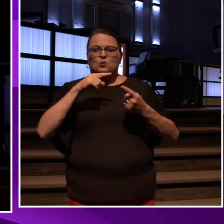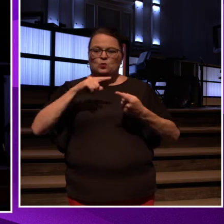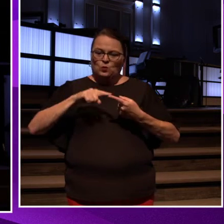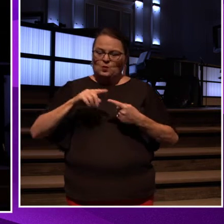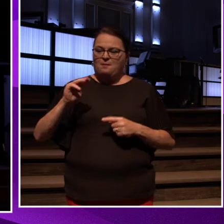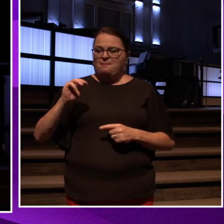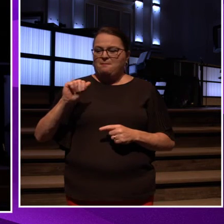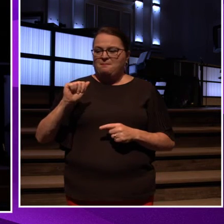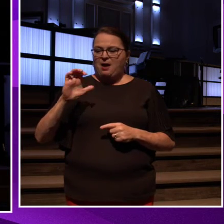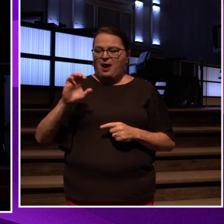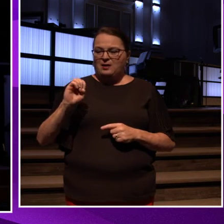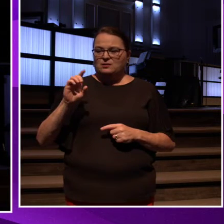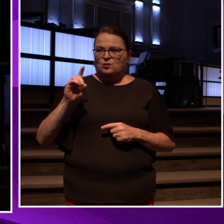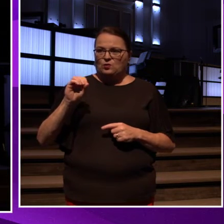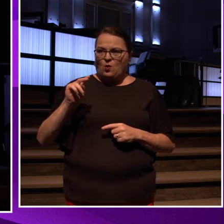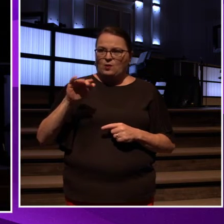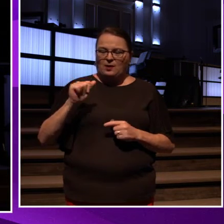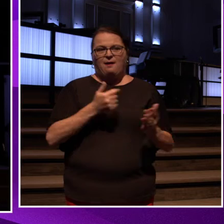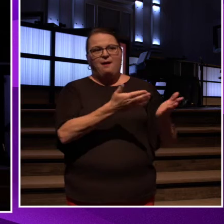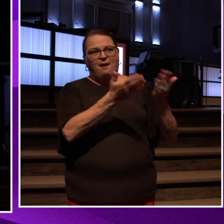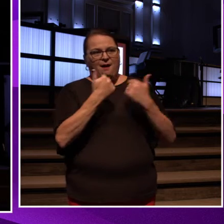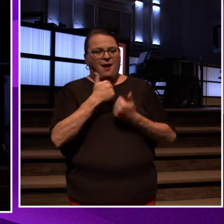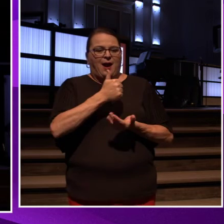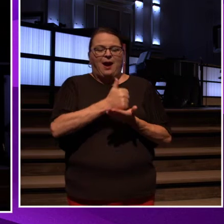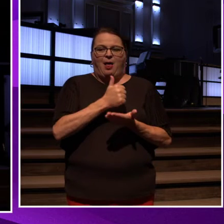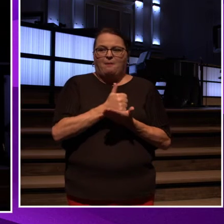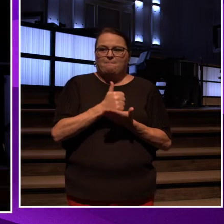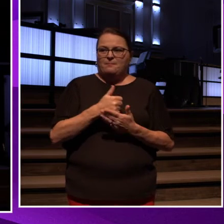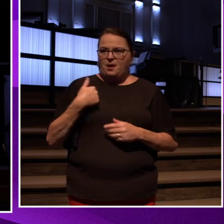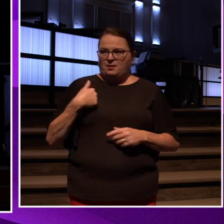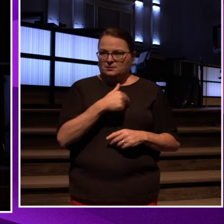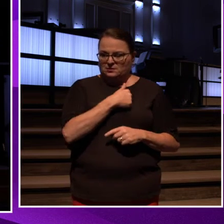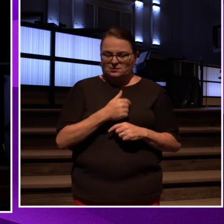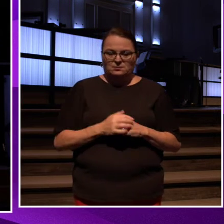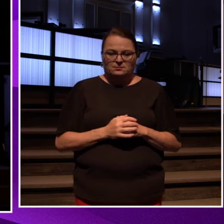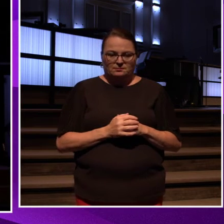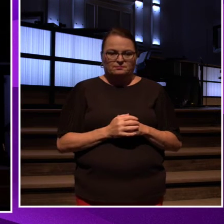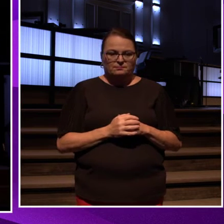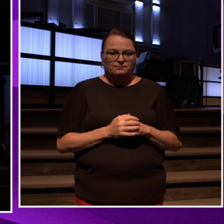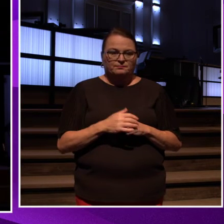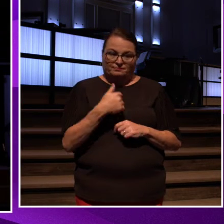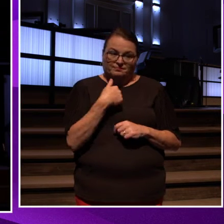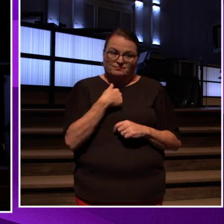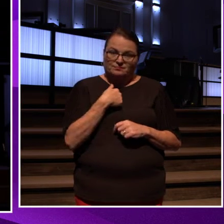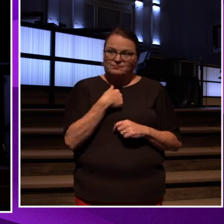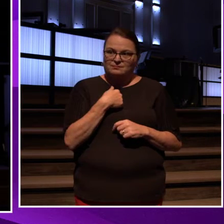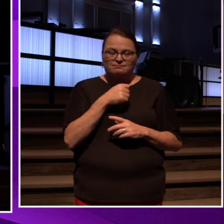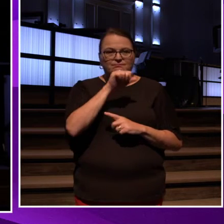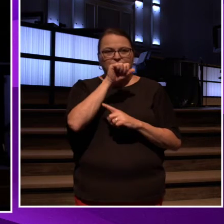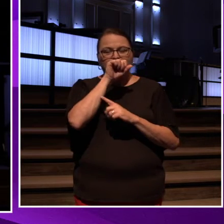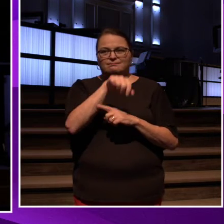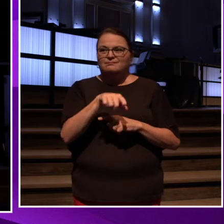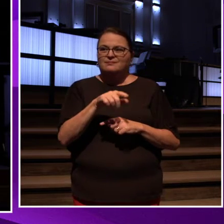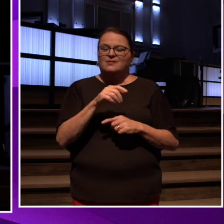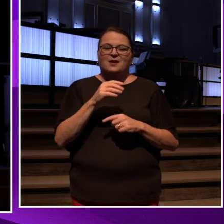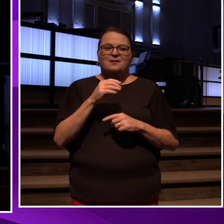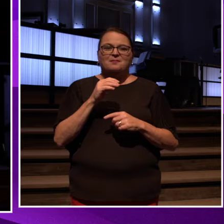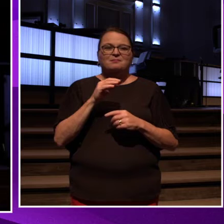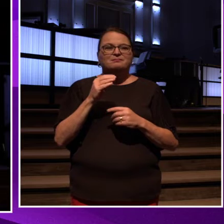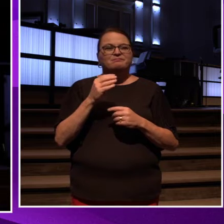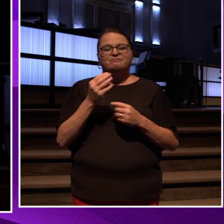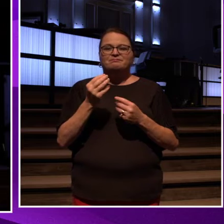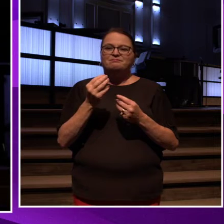and help us." I love that. I love the ministry of helps. It's a